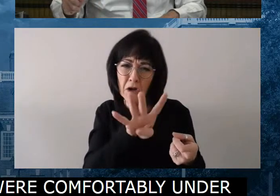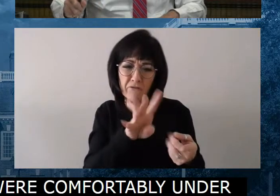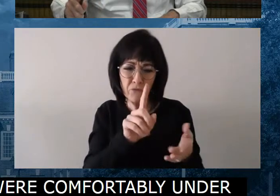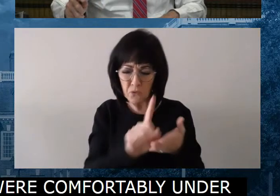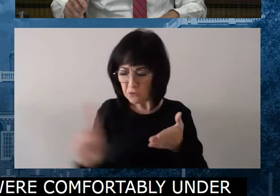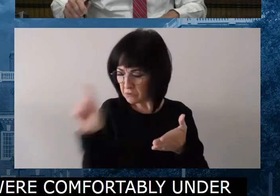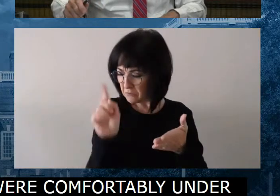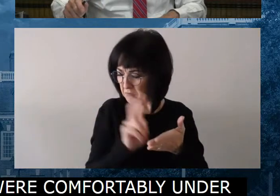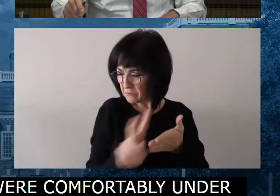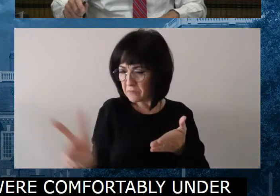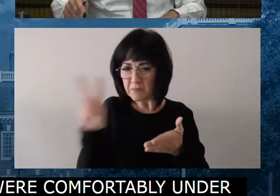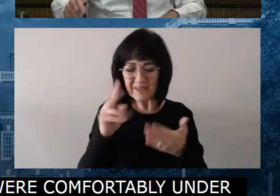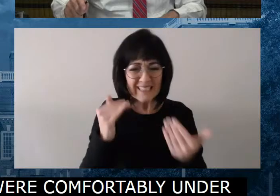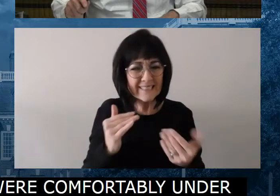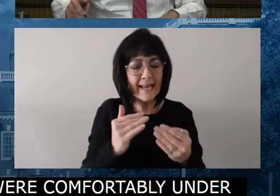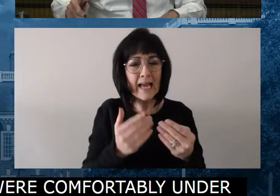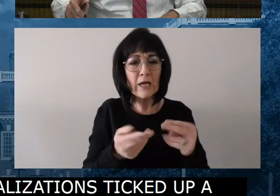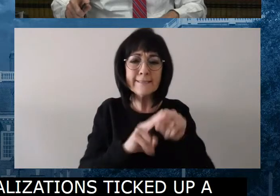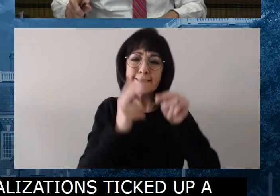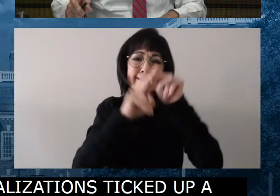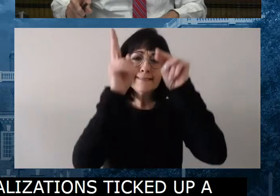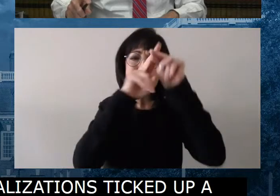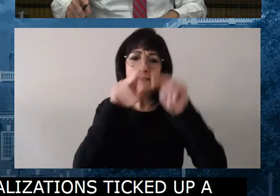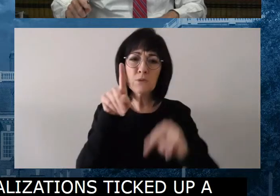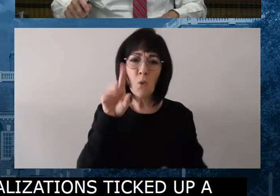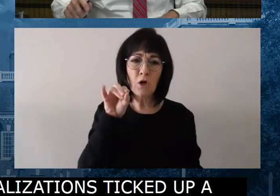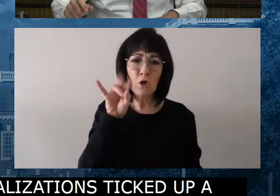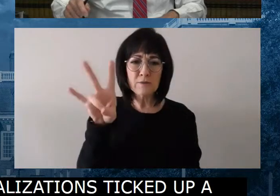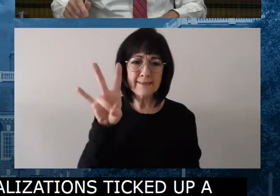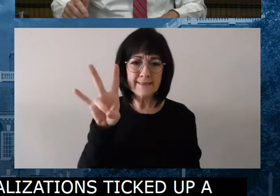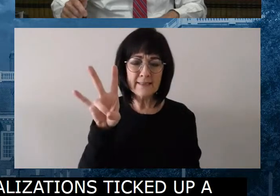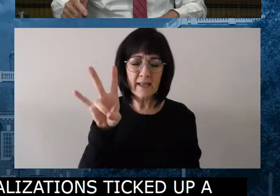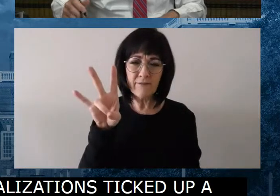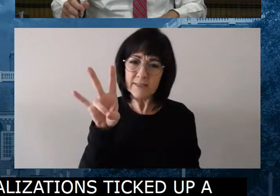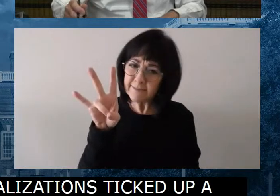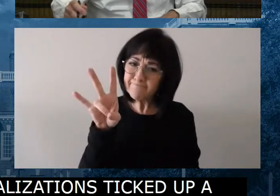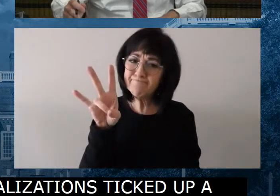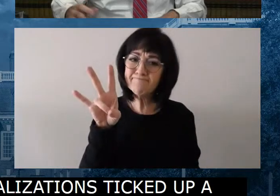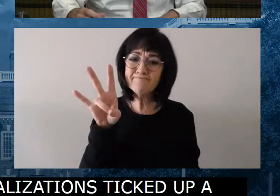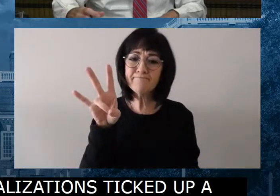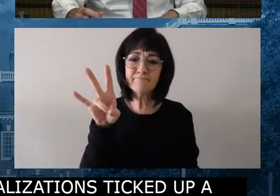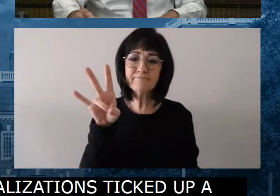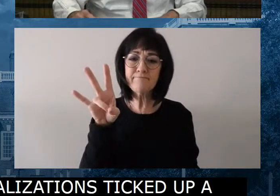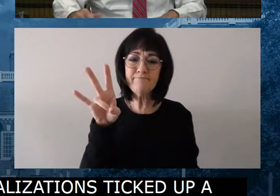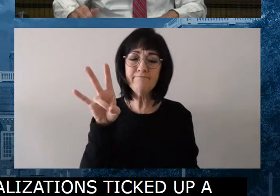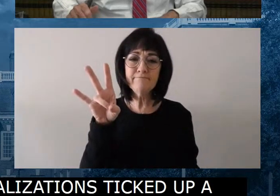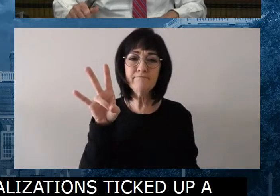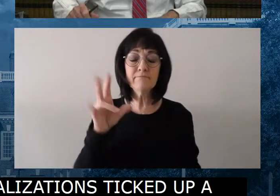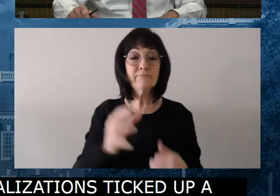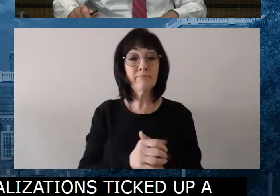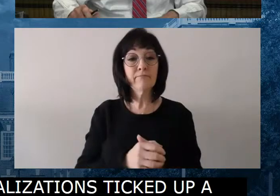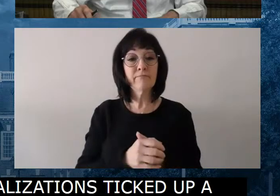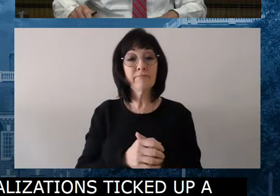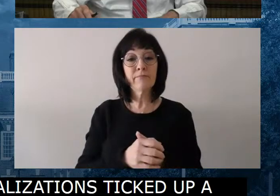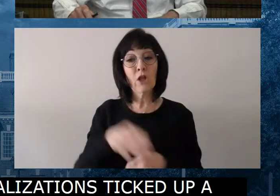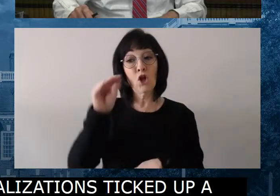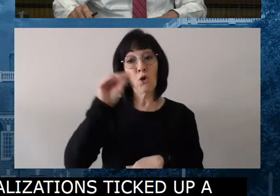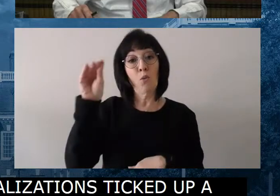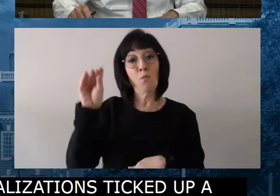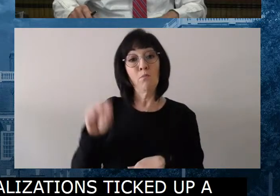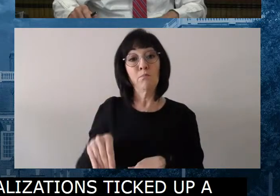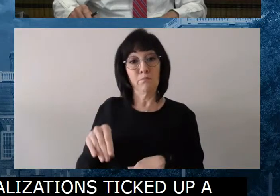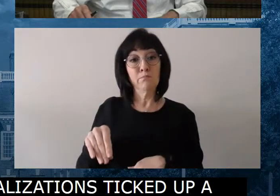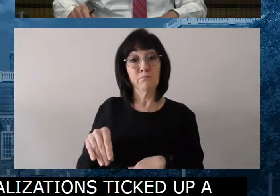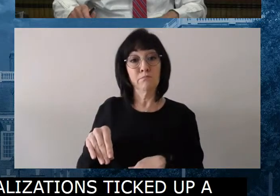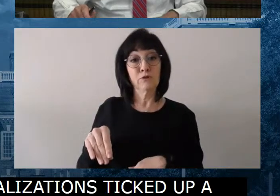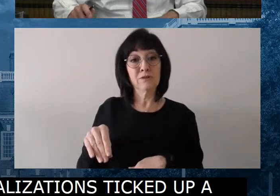we're back above 100 to 107. Percent positive, still below our 5%